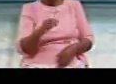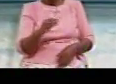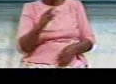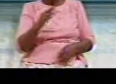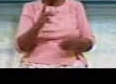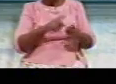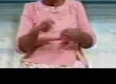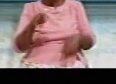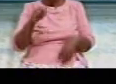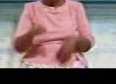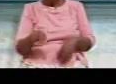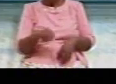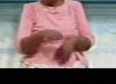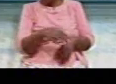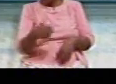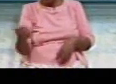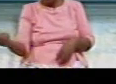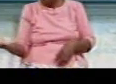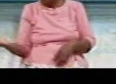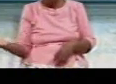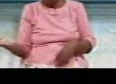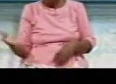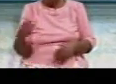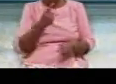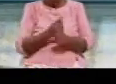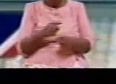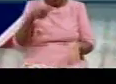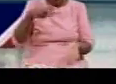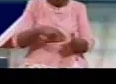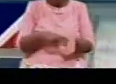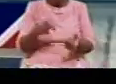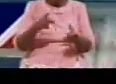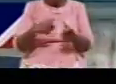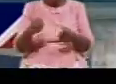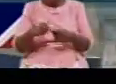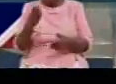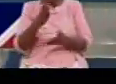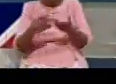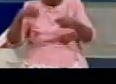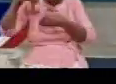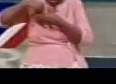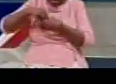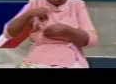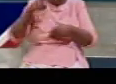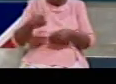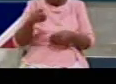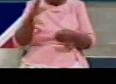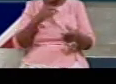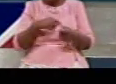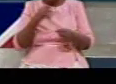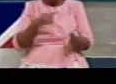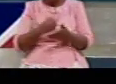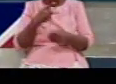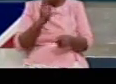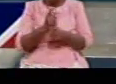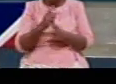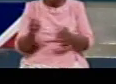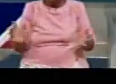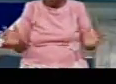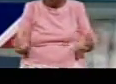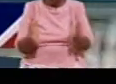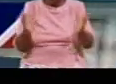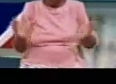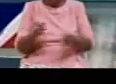need any pull, you just rise up. There was something inside you, it was like a propelling engine,